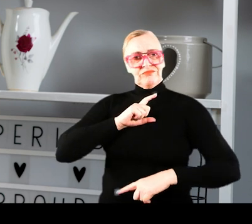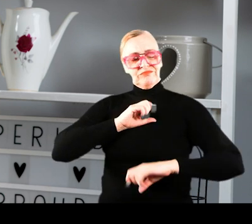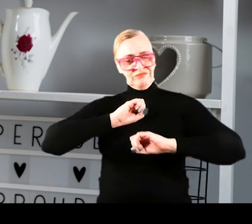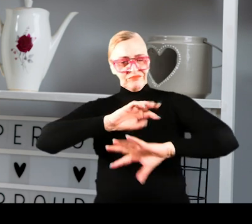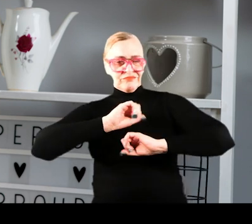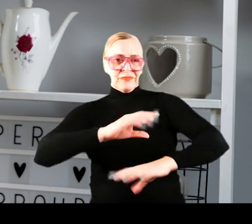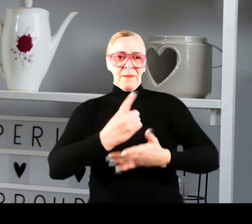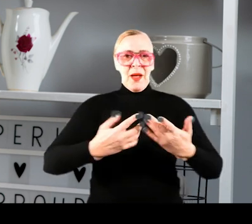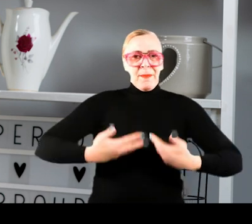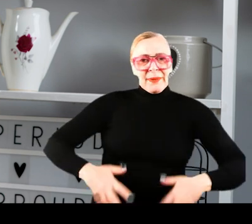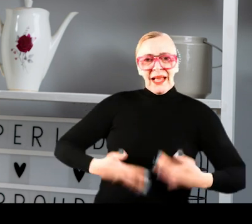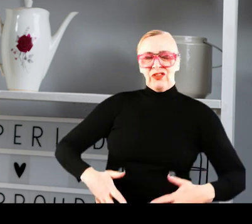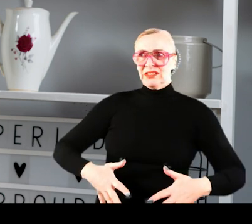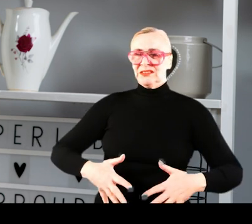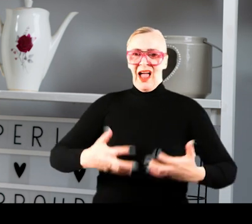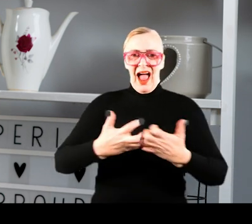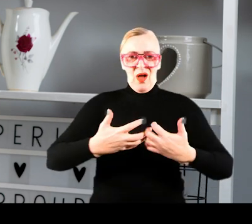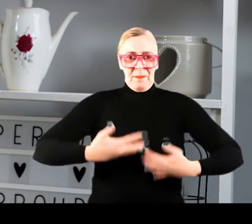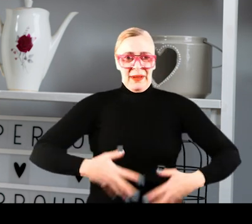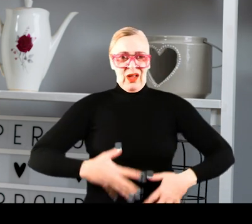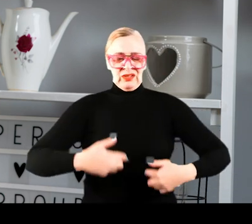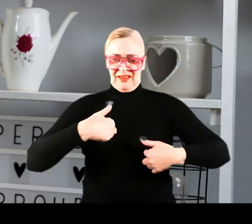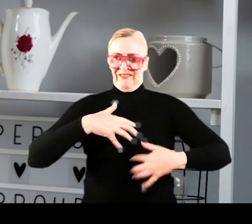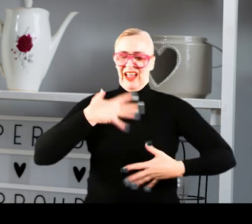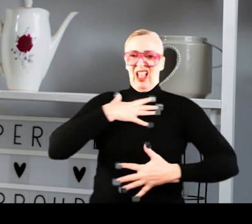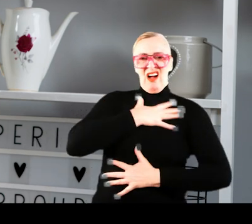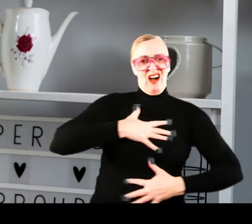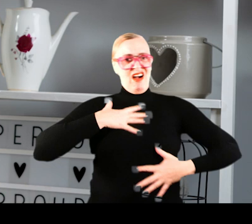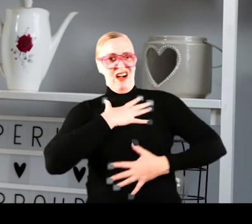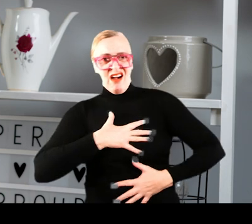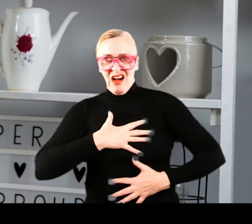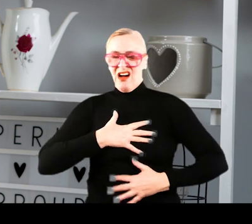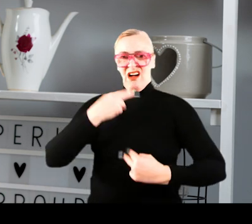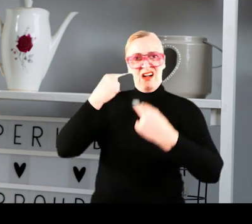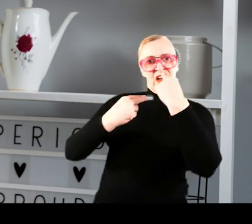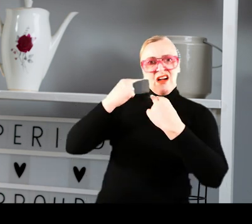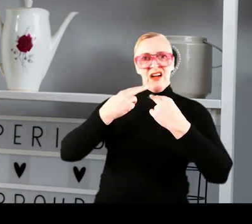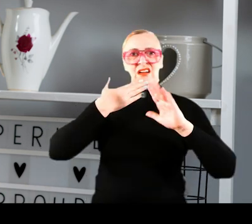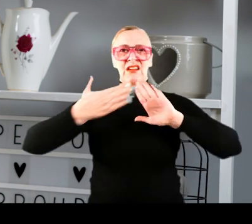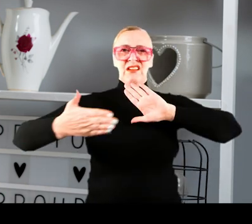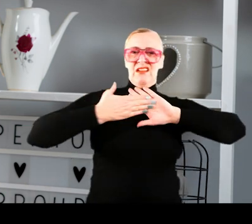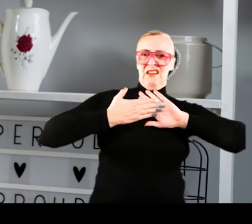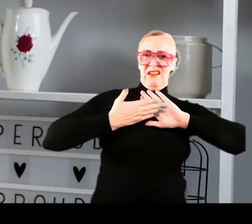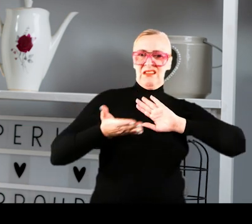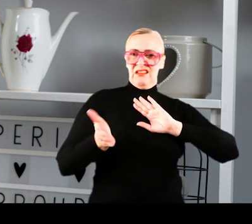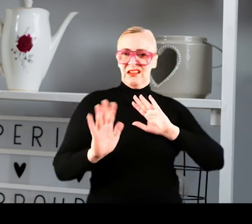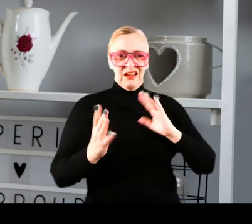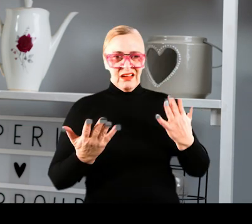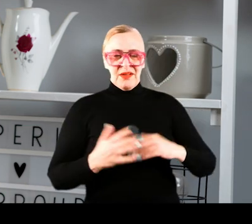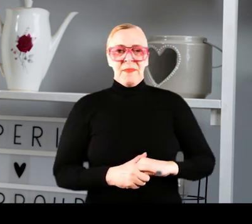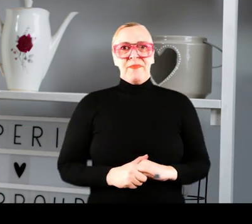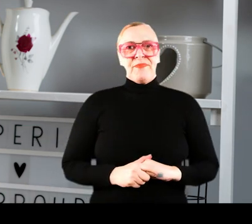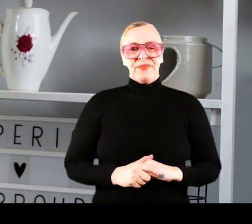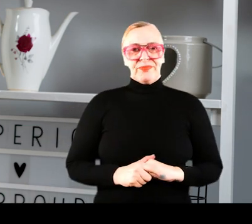people felt comfortable and confident in talking about their periods and the effect it has on them without